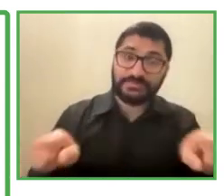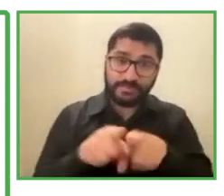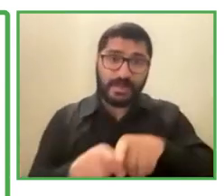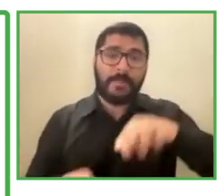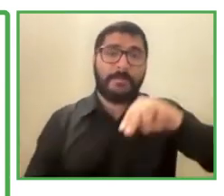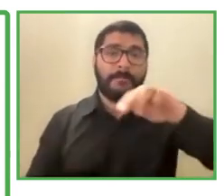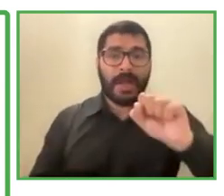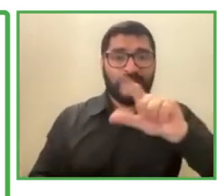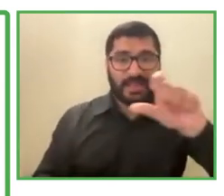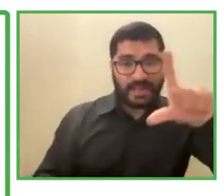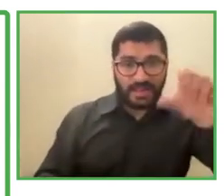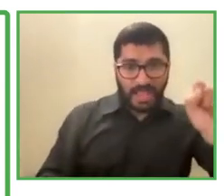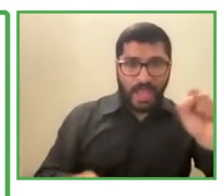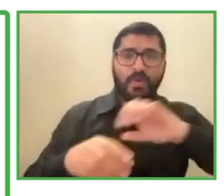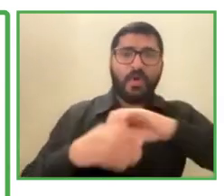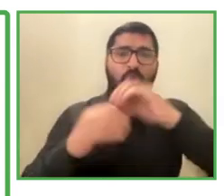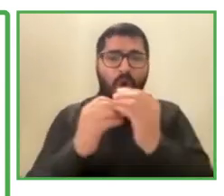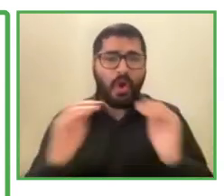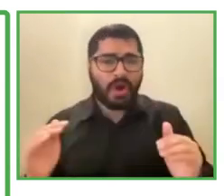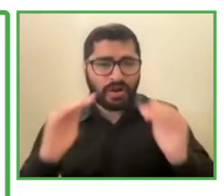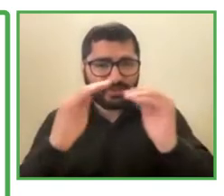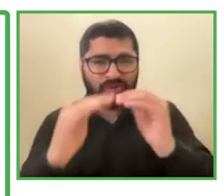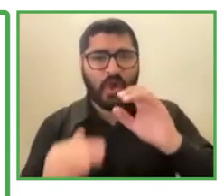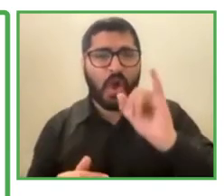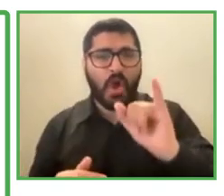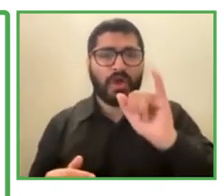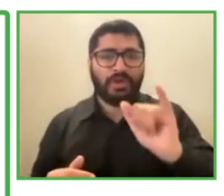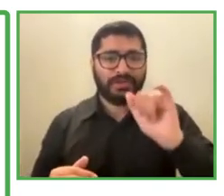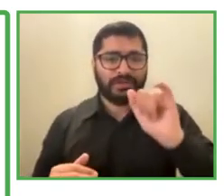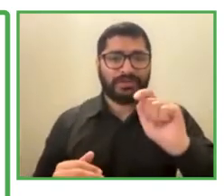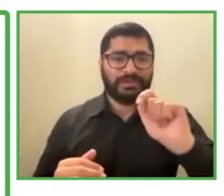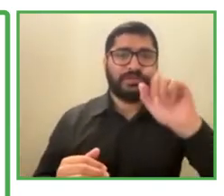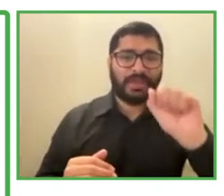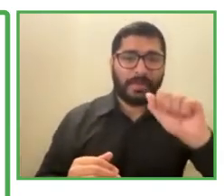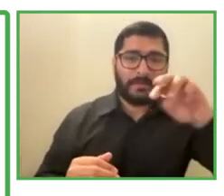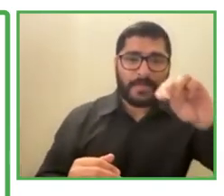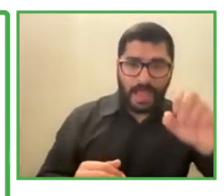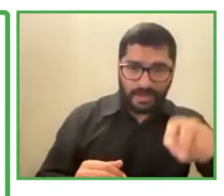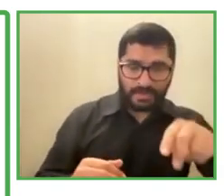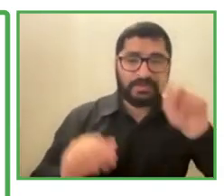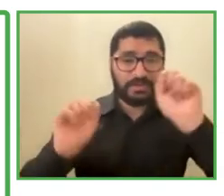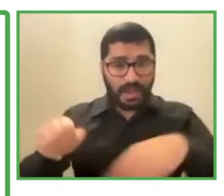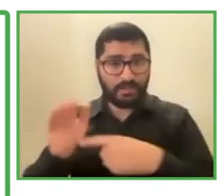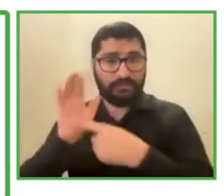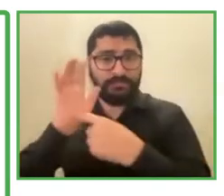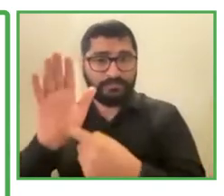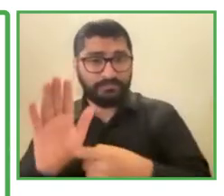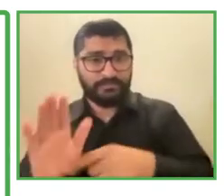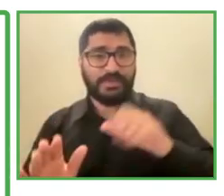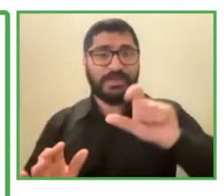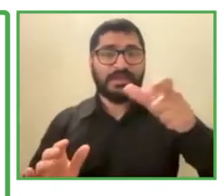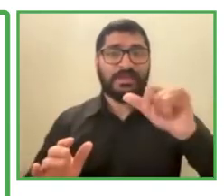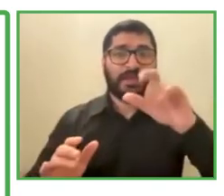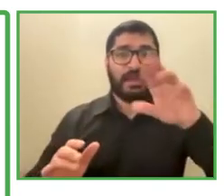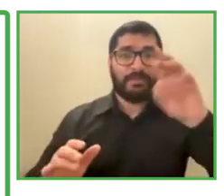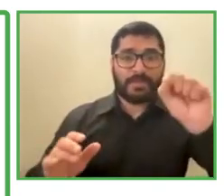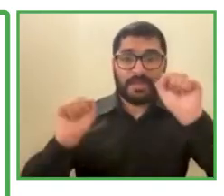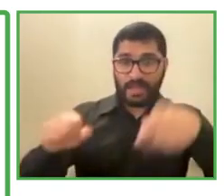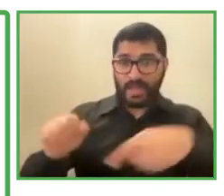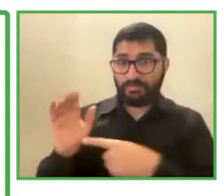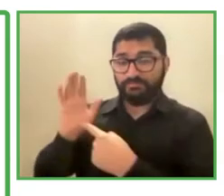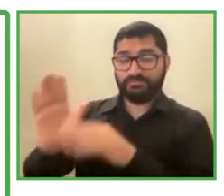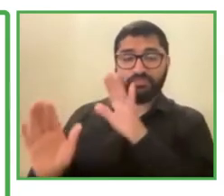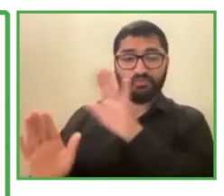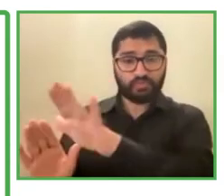Cerda. To start this conversation, I will give the floor to the